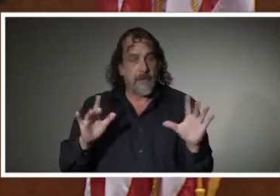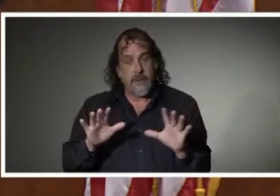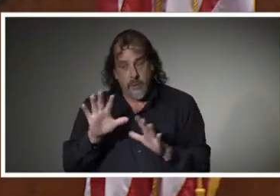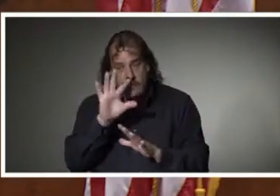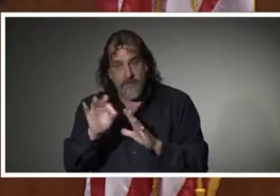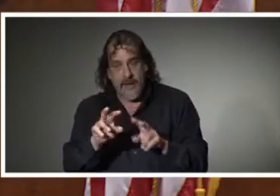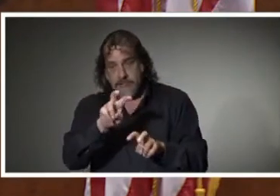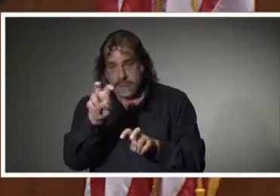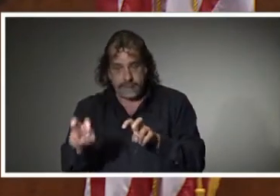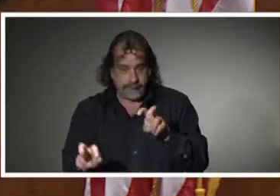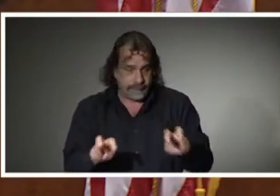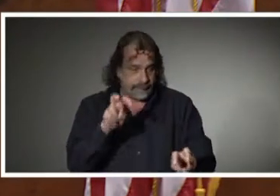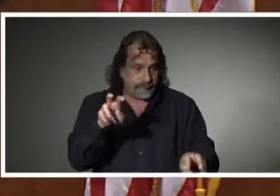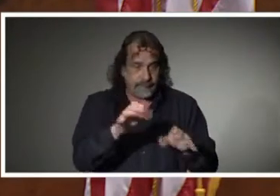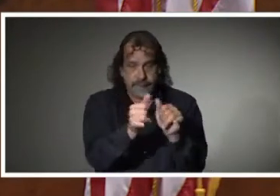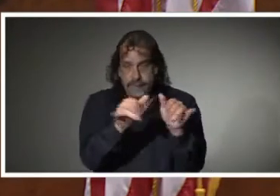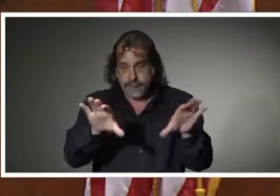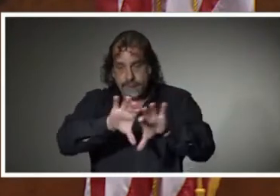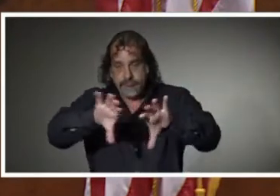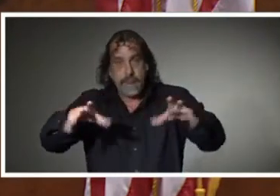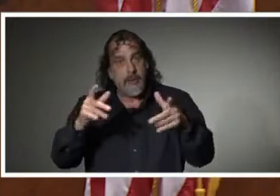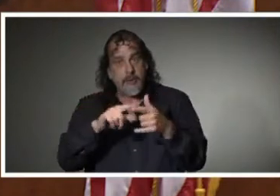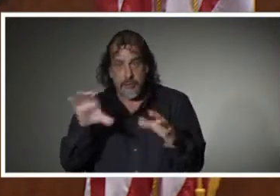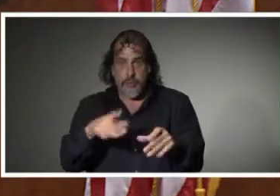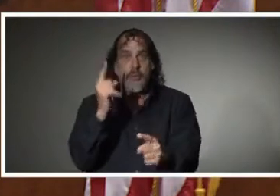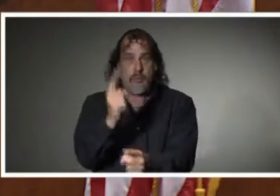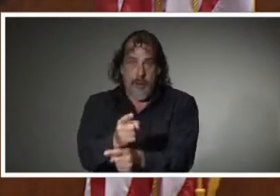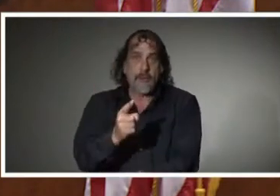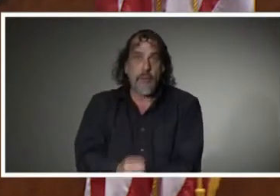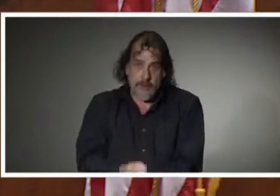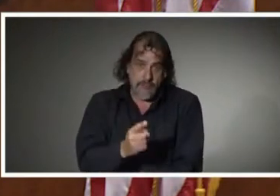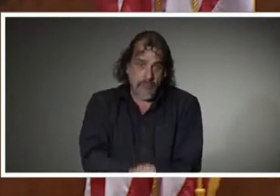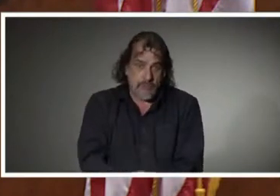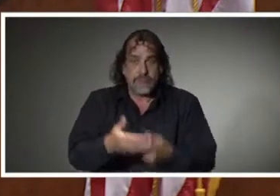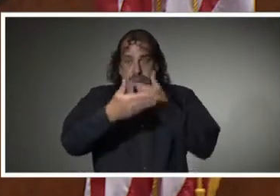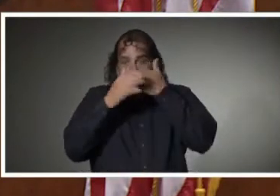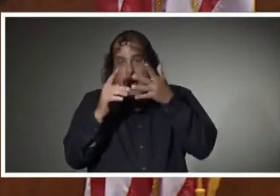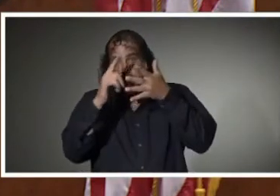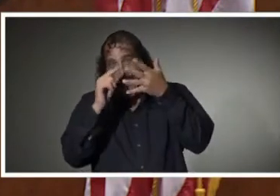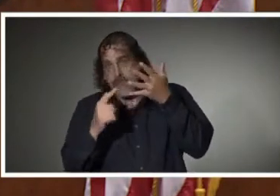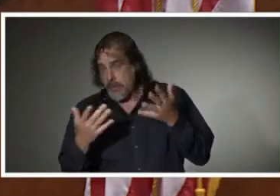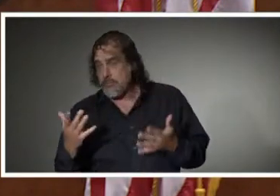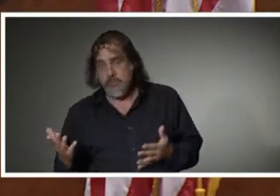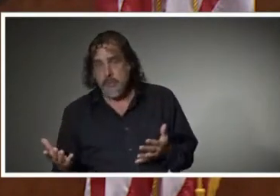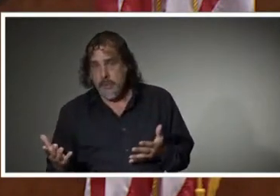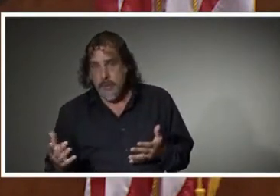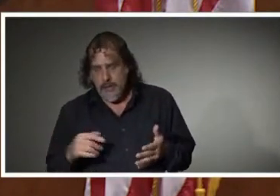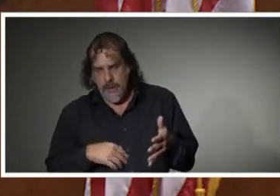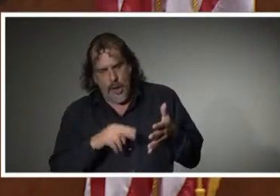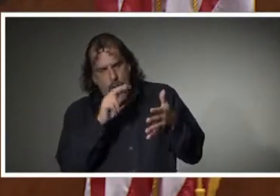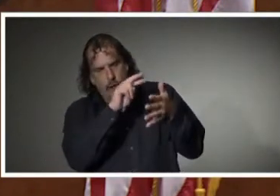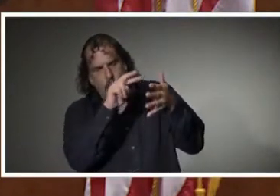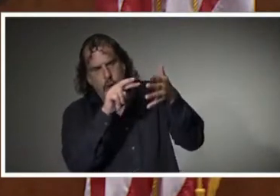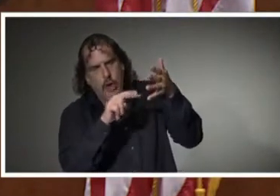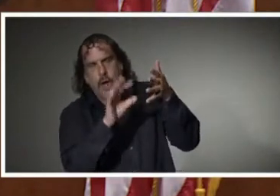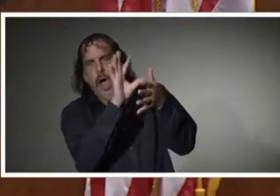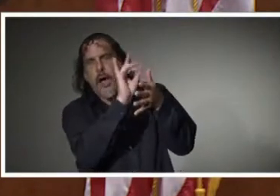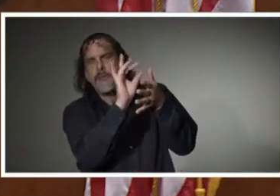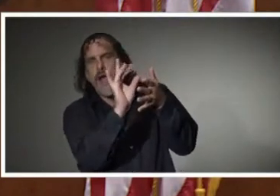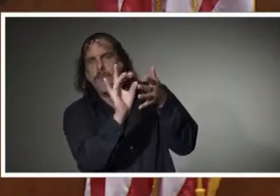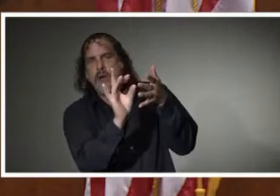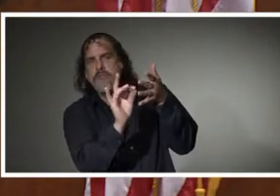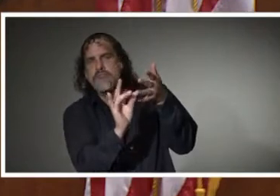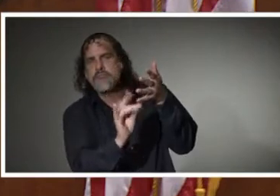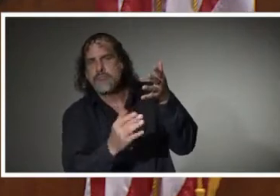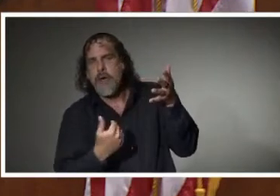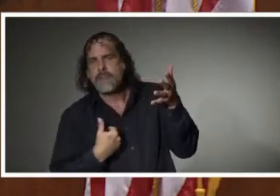it. We want it to be done right. And so we're looking at every option.